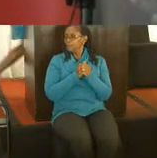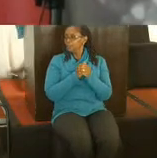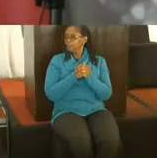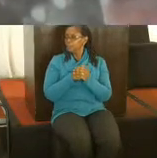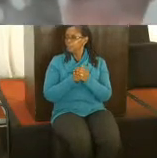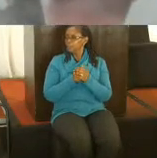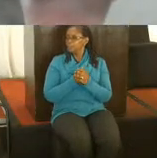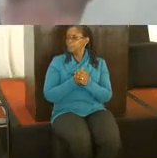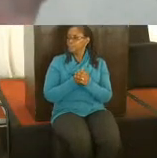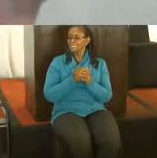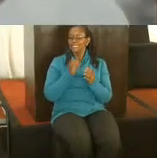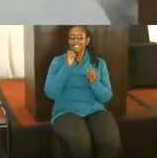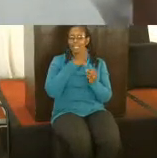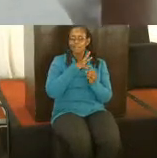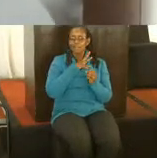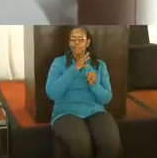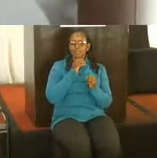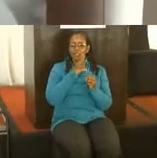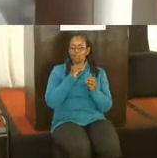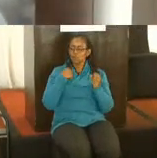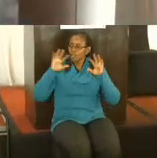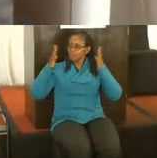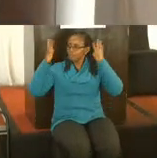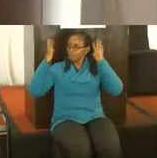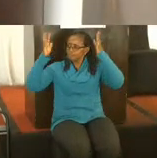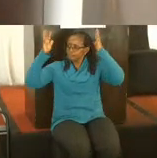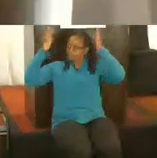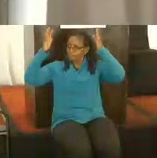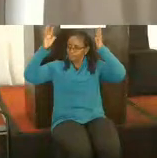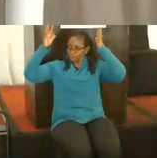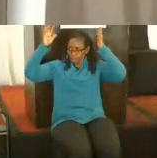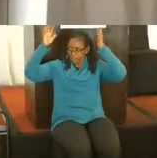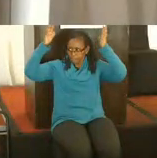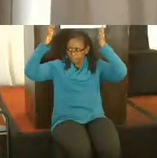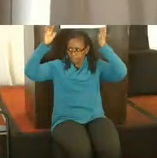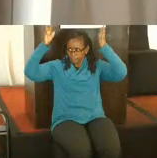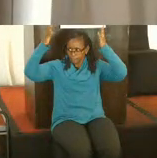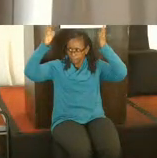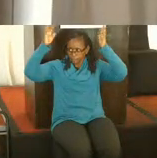screaming shouting let's give them another round please